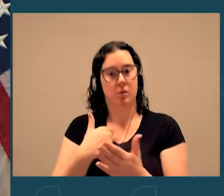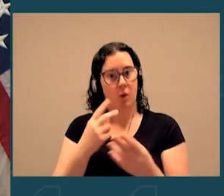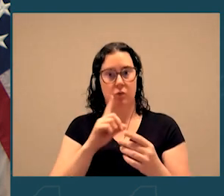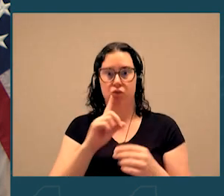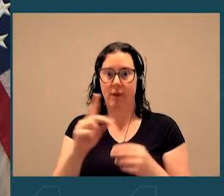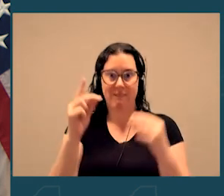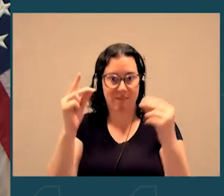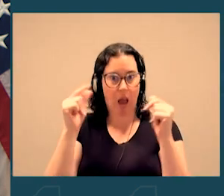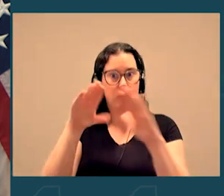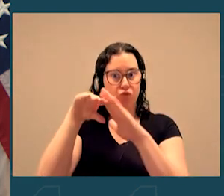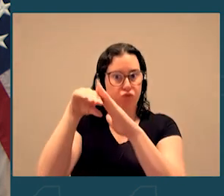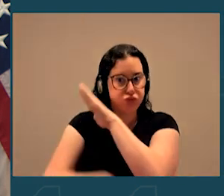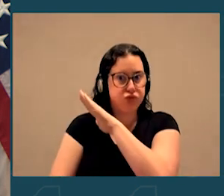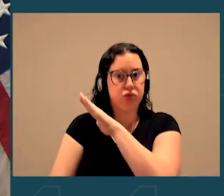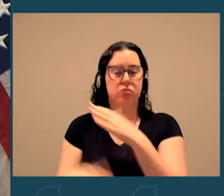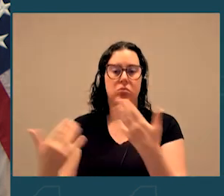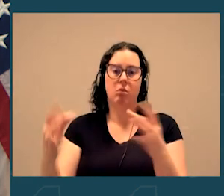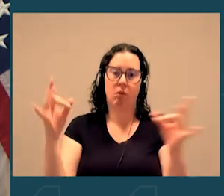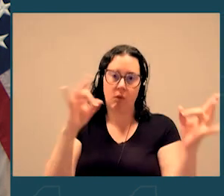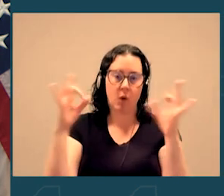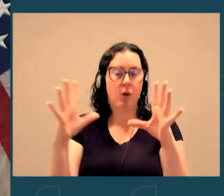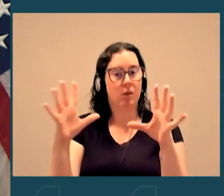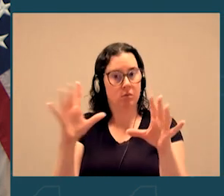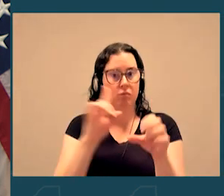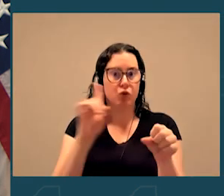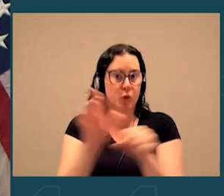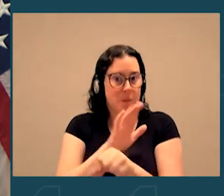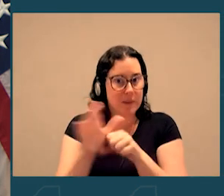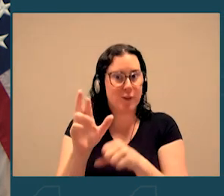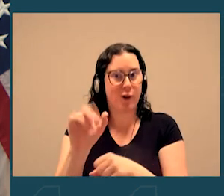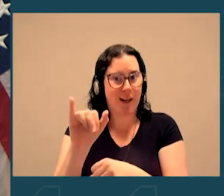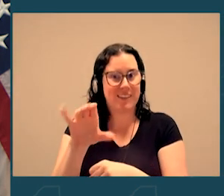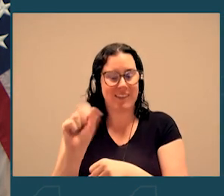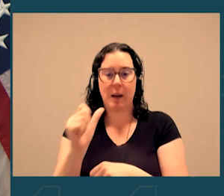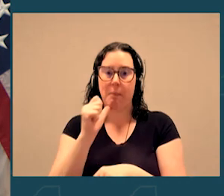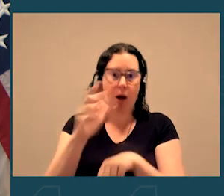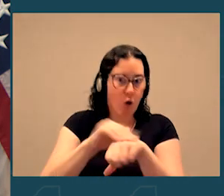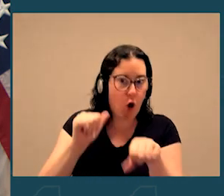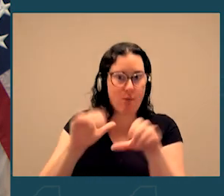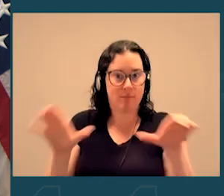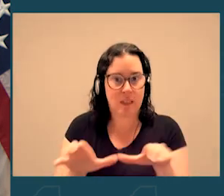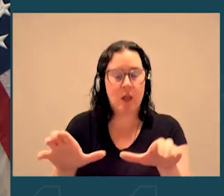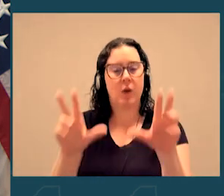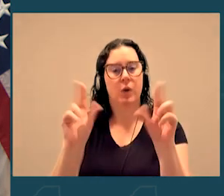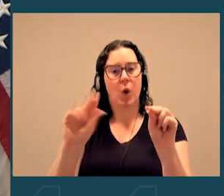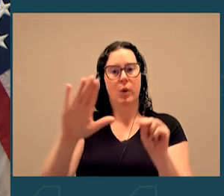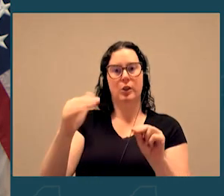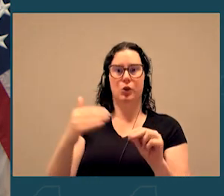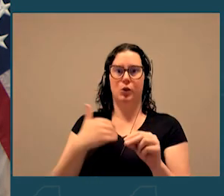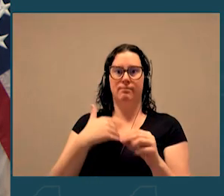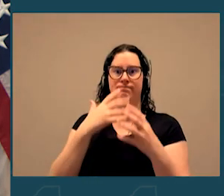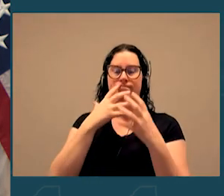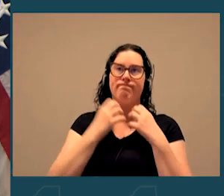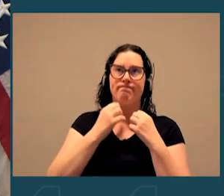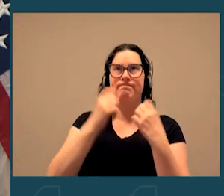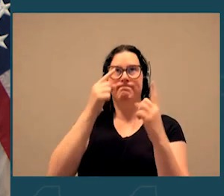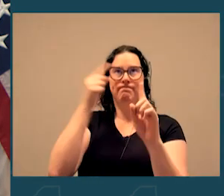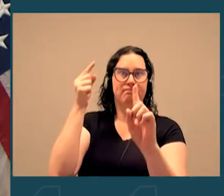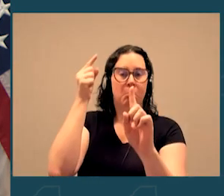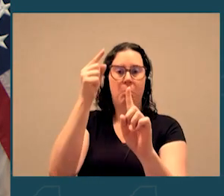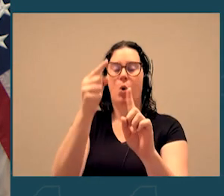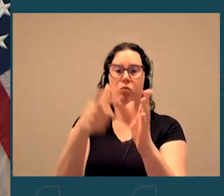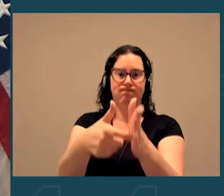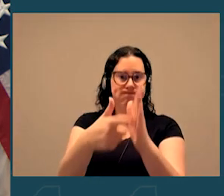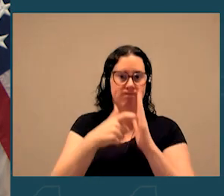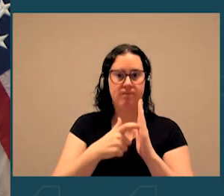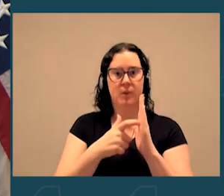And it's a full-blown crisis. This is more than a call to action. It is a moral imperative to do something to help our people.